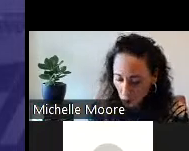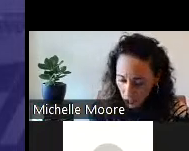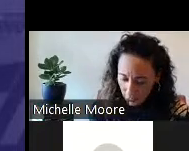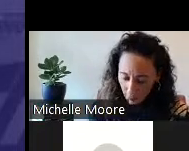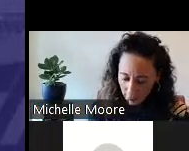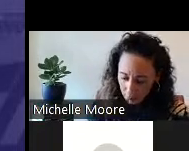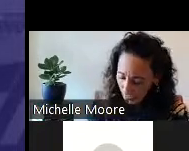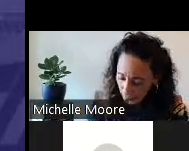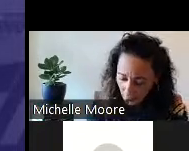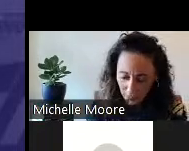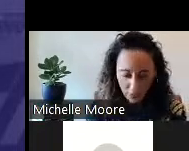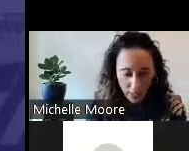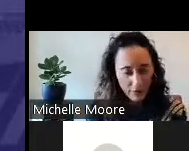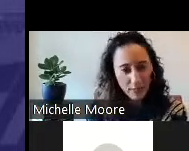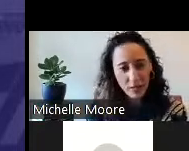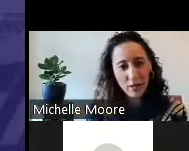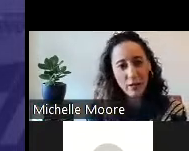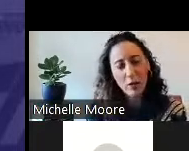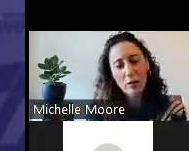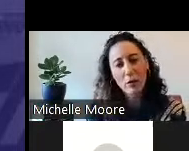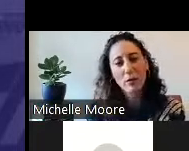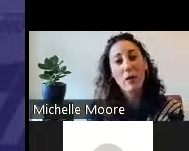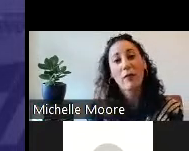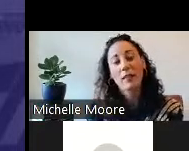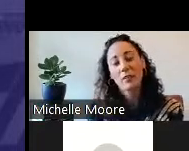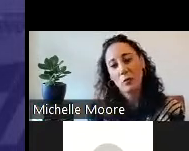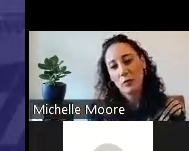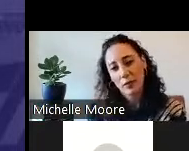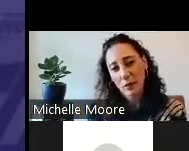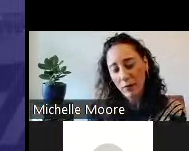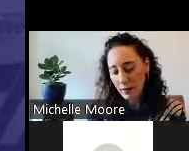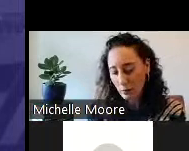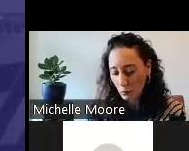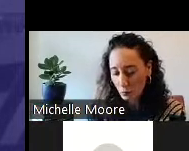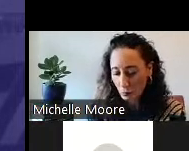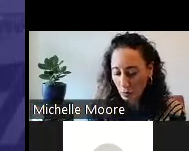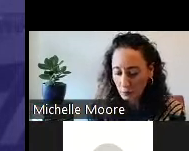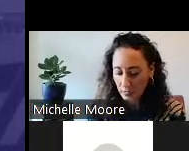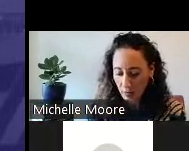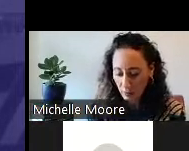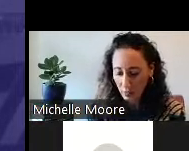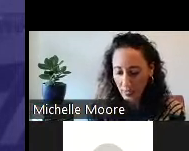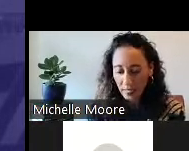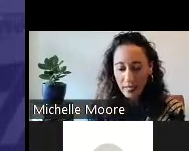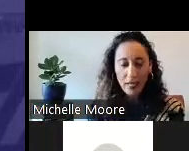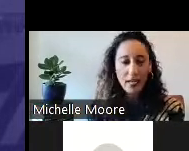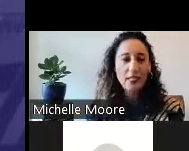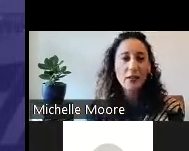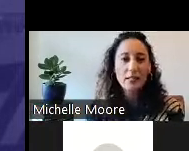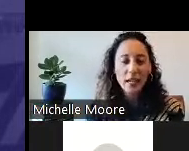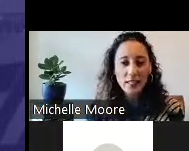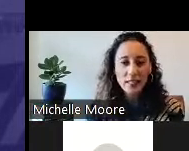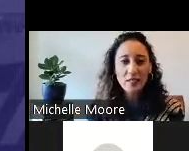global pandemic and the events that are going on at the moment affect all of us. So a very warm welcome to everybody.